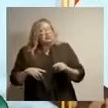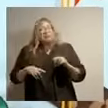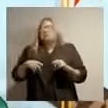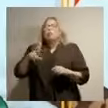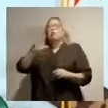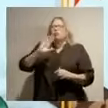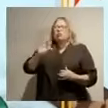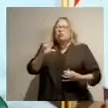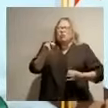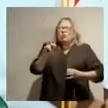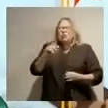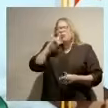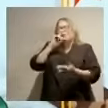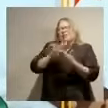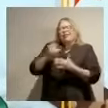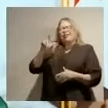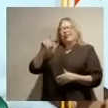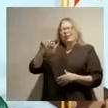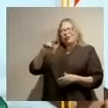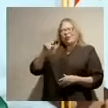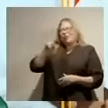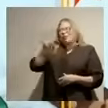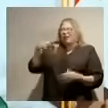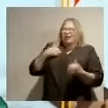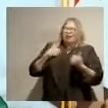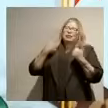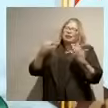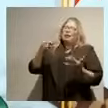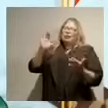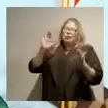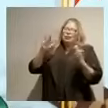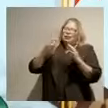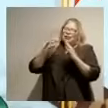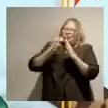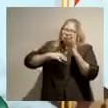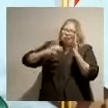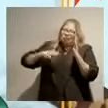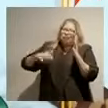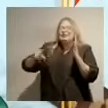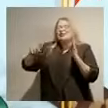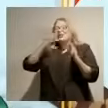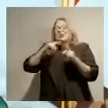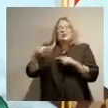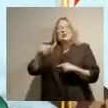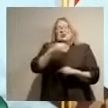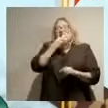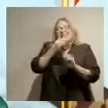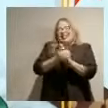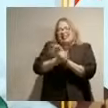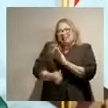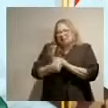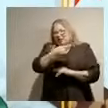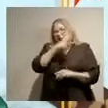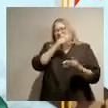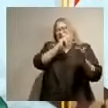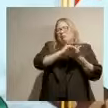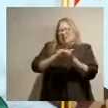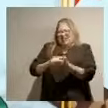and everybody, and you got hundreds of backups, and you could talk to the experts here, talk to the printing press folks.